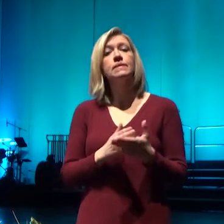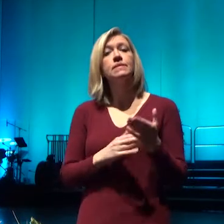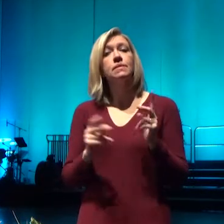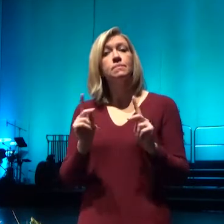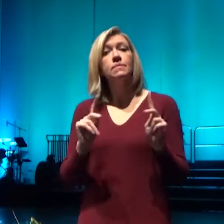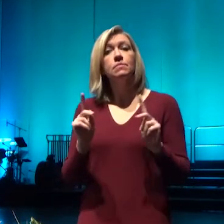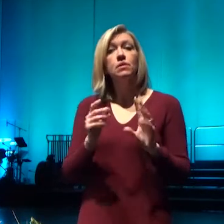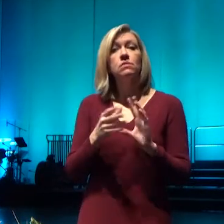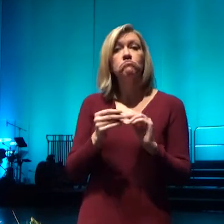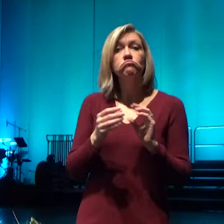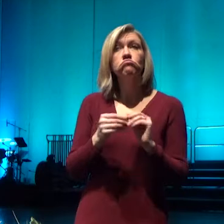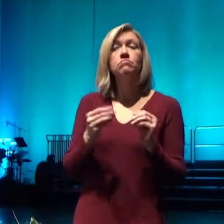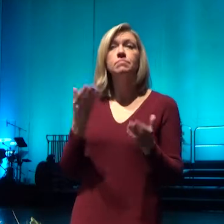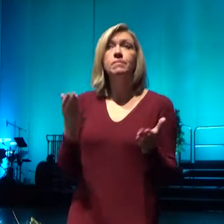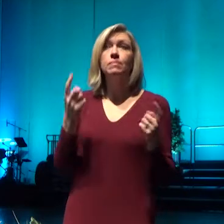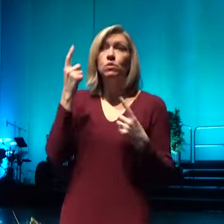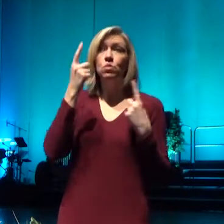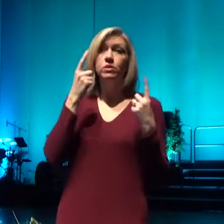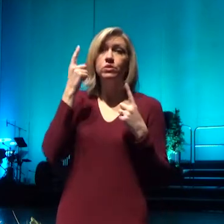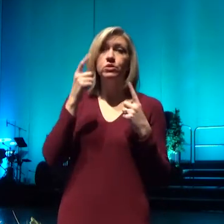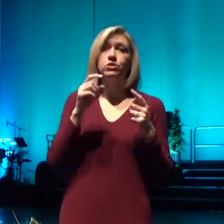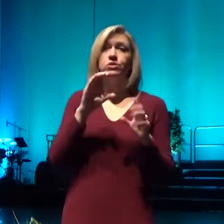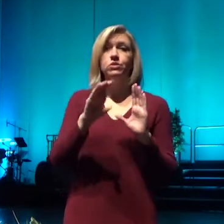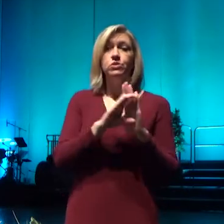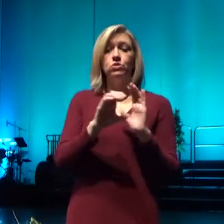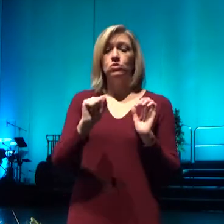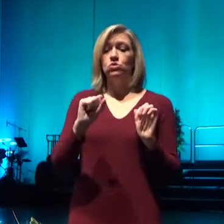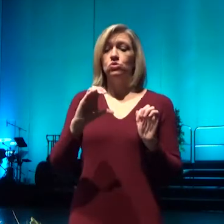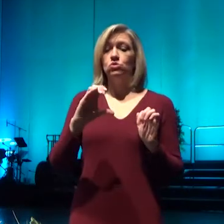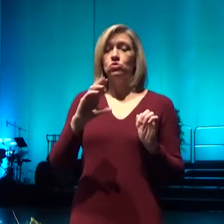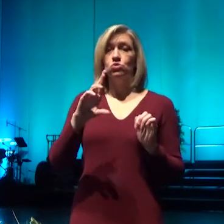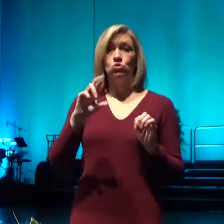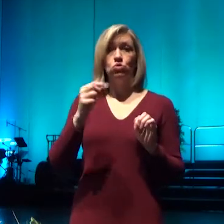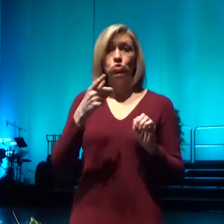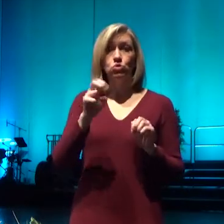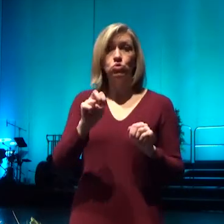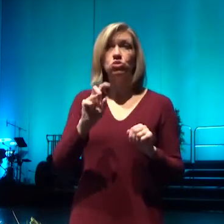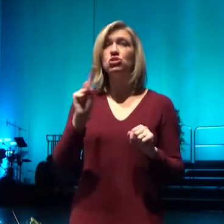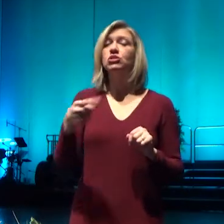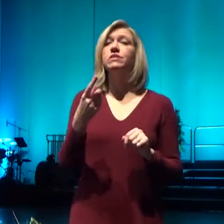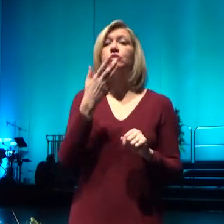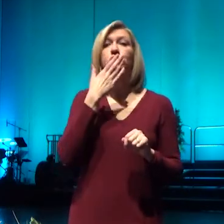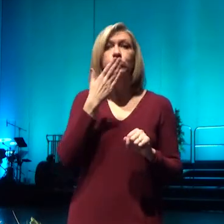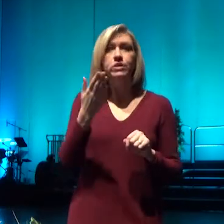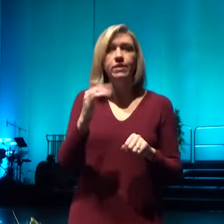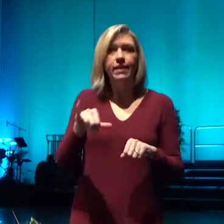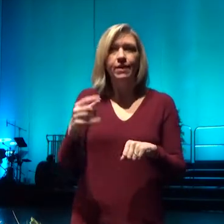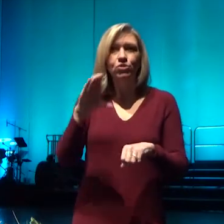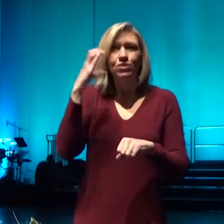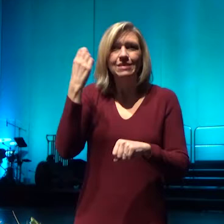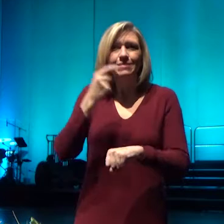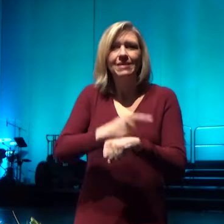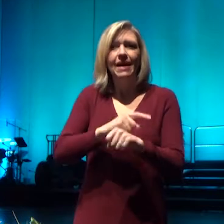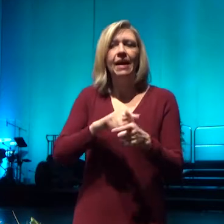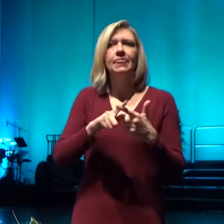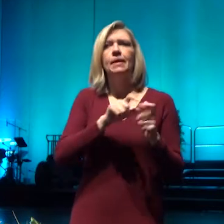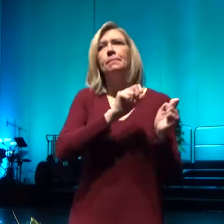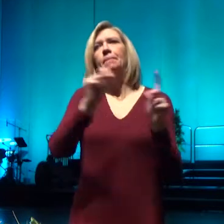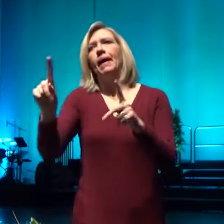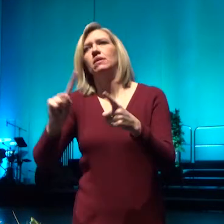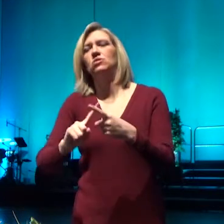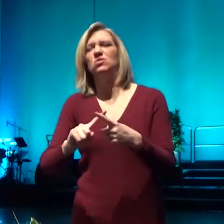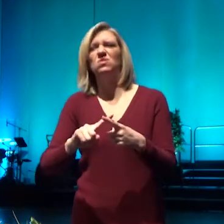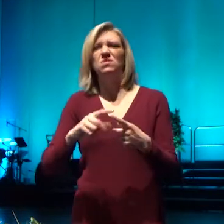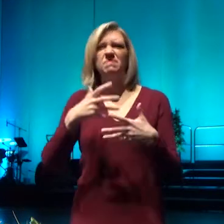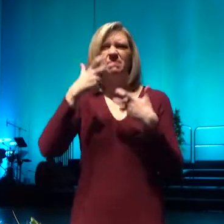Some people say, and they may wonder, with Scrooge, was he just good on Christmas and then went back to being Scrooge the next day? That's what happens to a lot